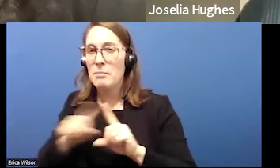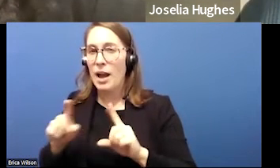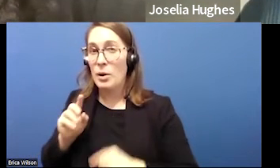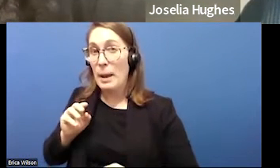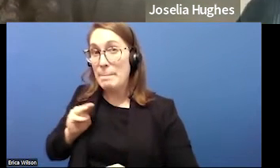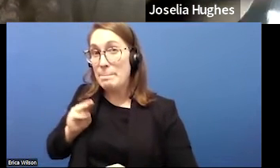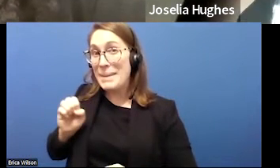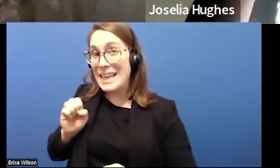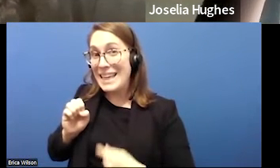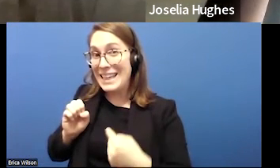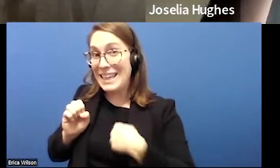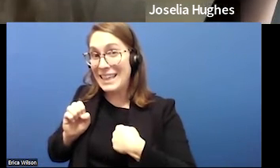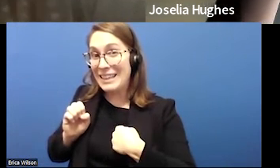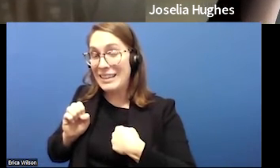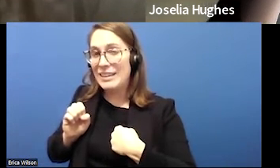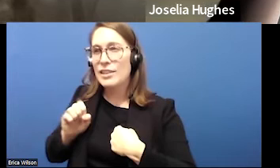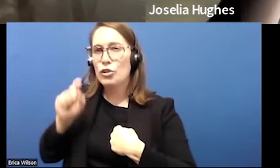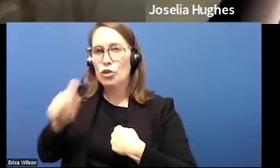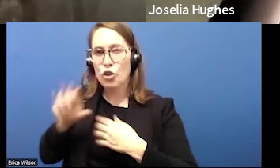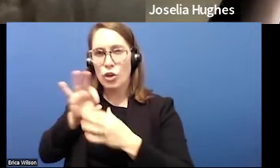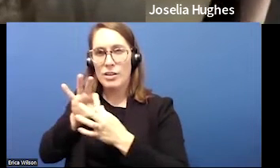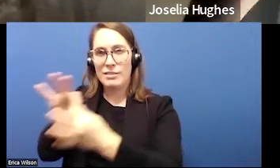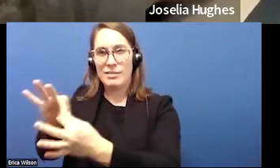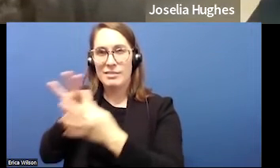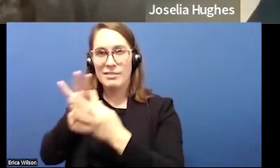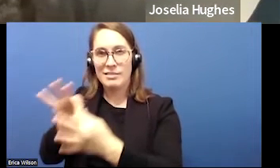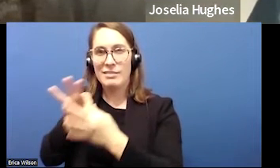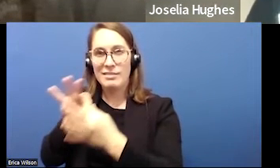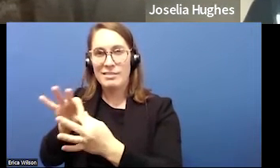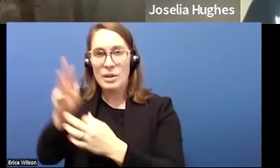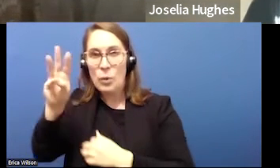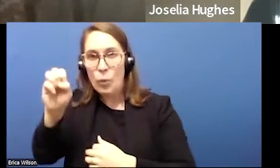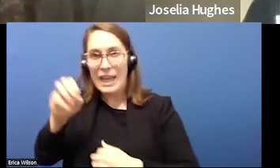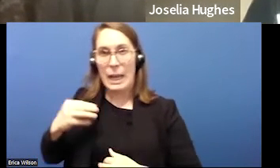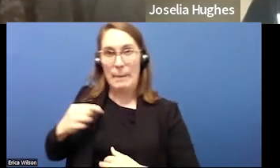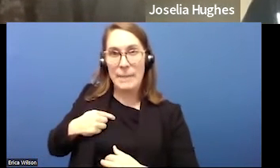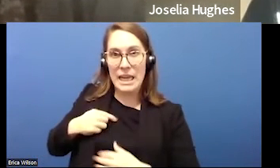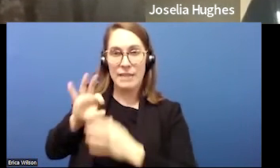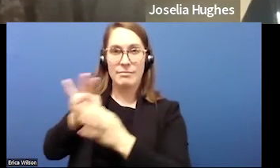operate together, for right? sure. Yep. They're interlaced.